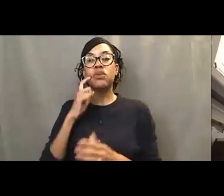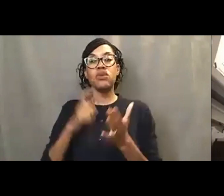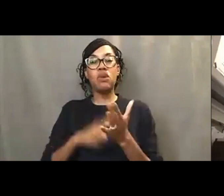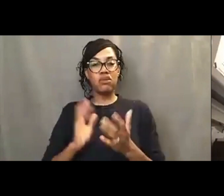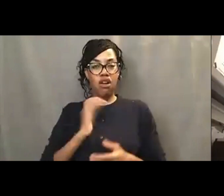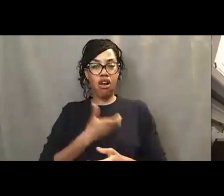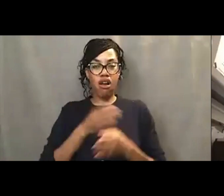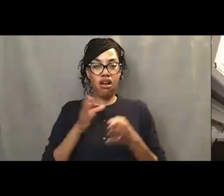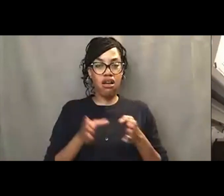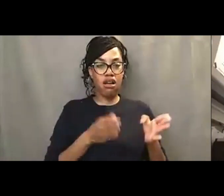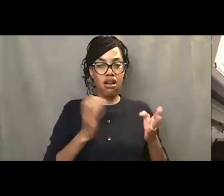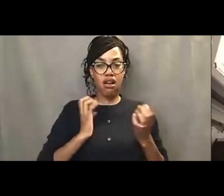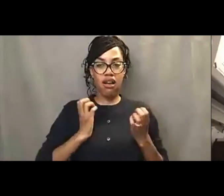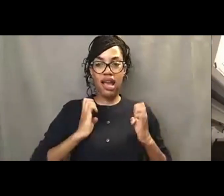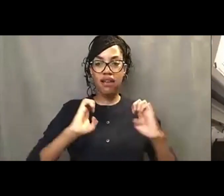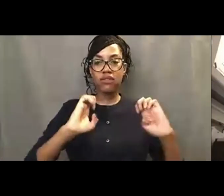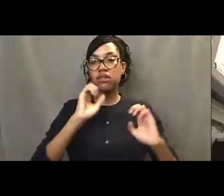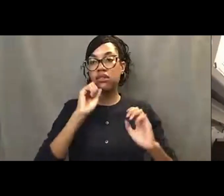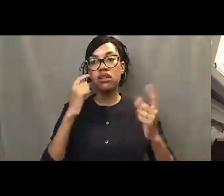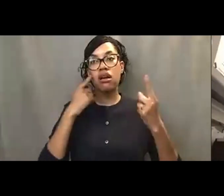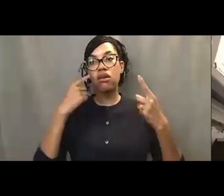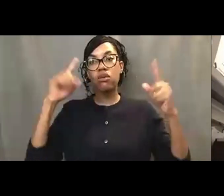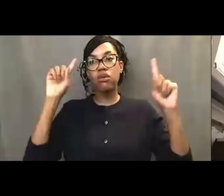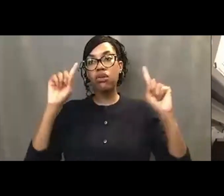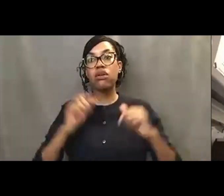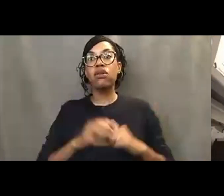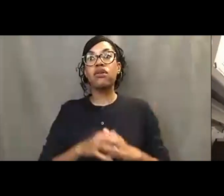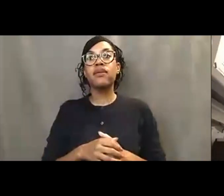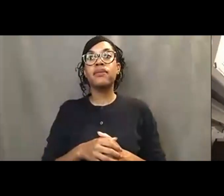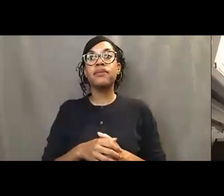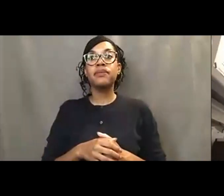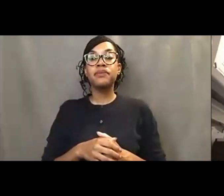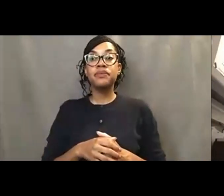And so we really had to rethink